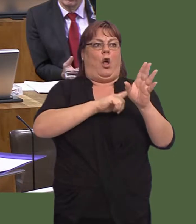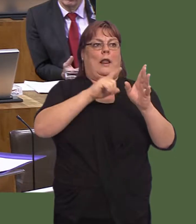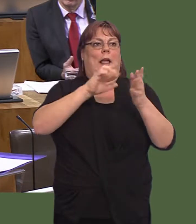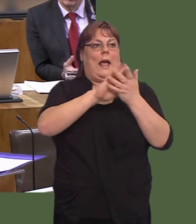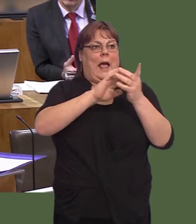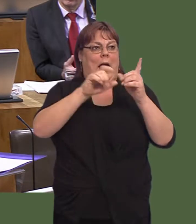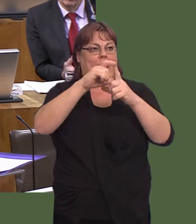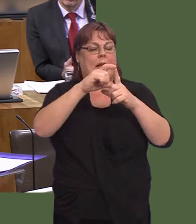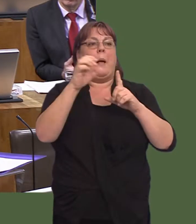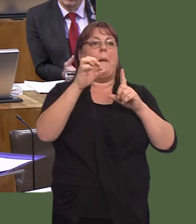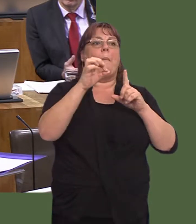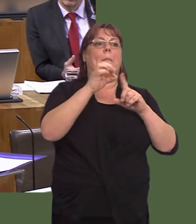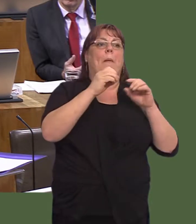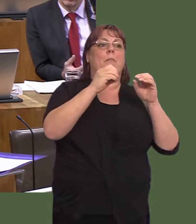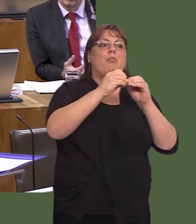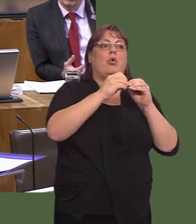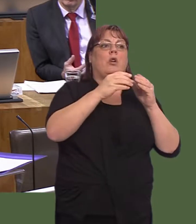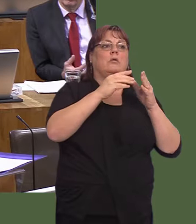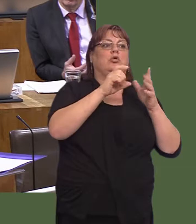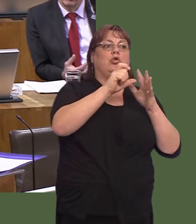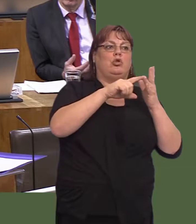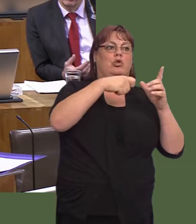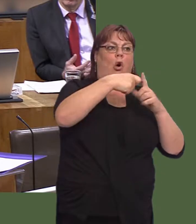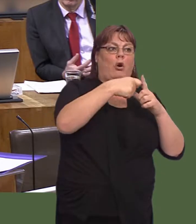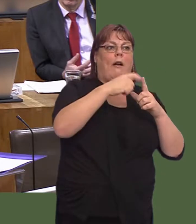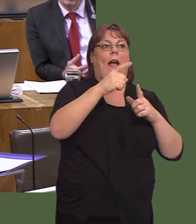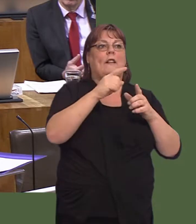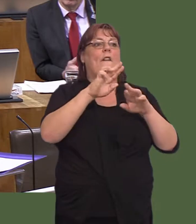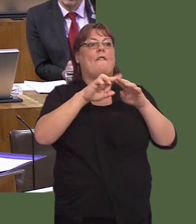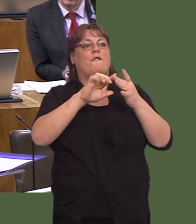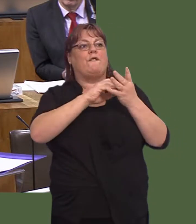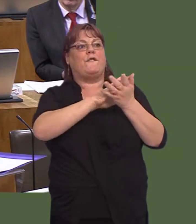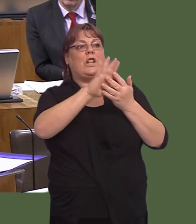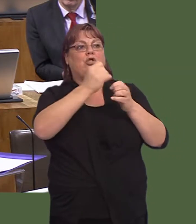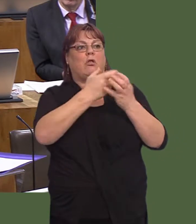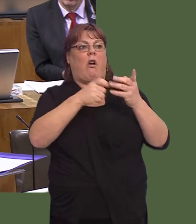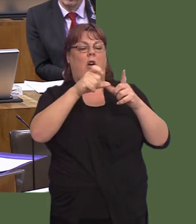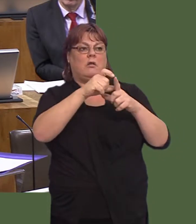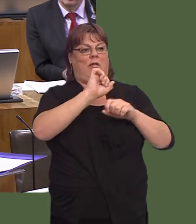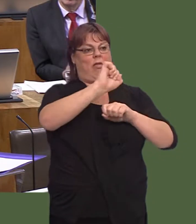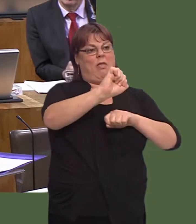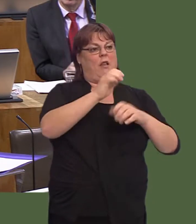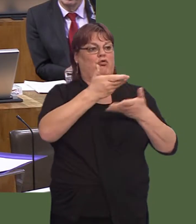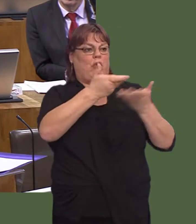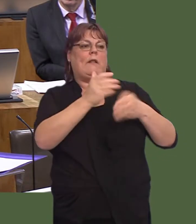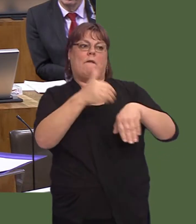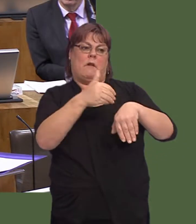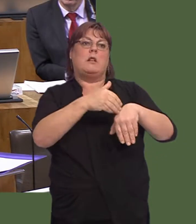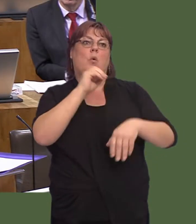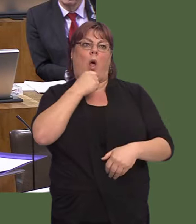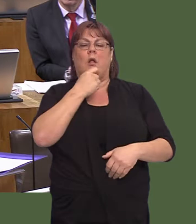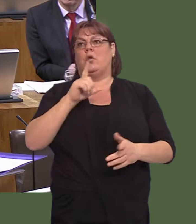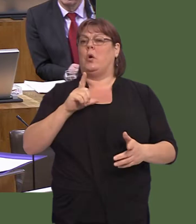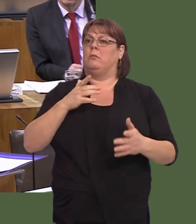Dock and Fishguard a great deal in jobs and in trade. What is the answer? Well, it's quite clear. The United